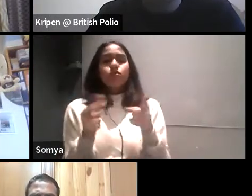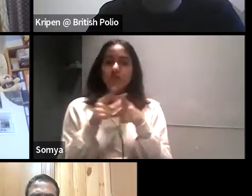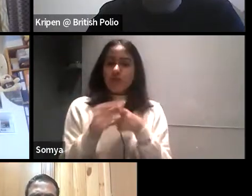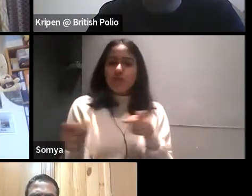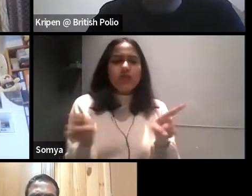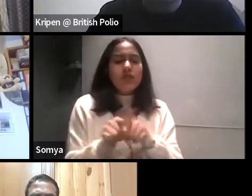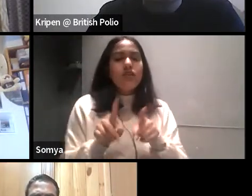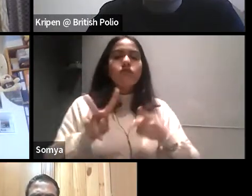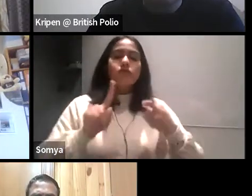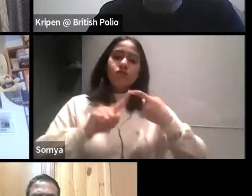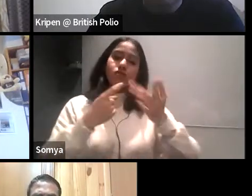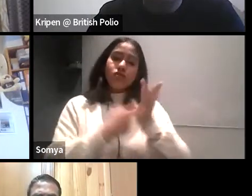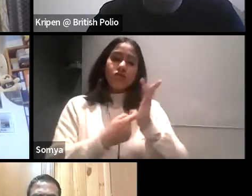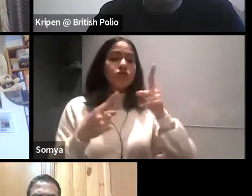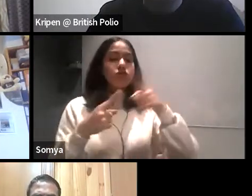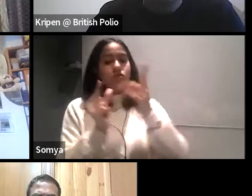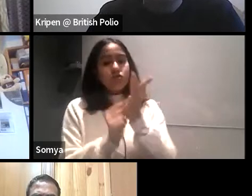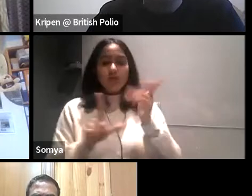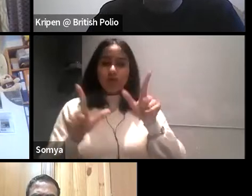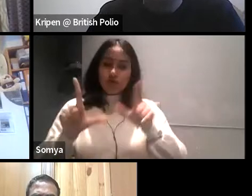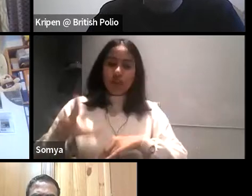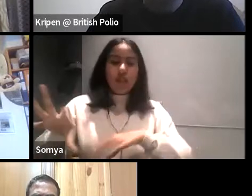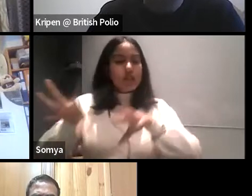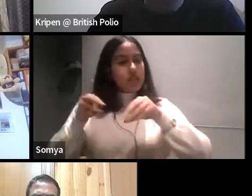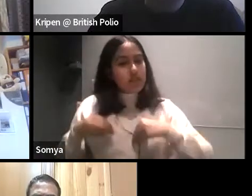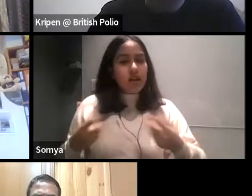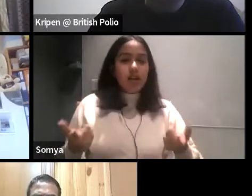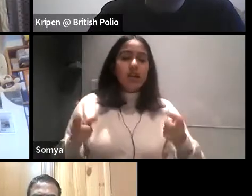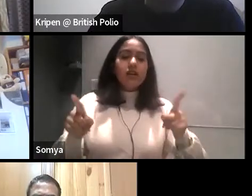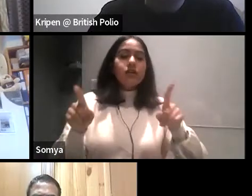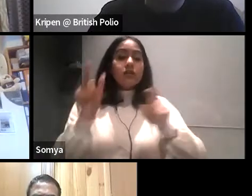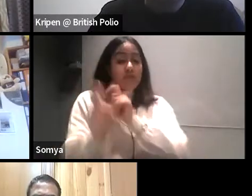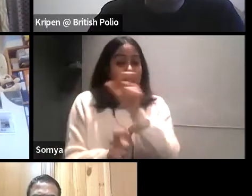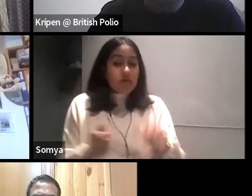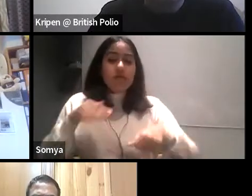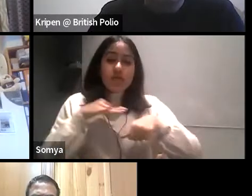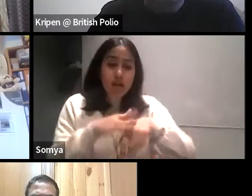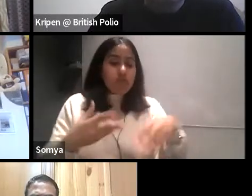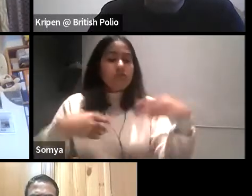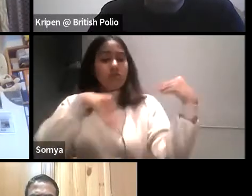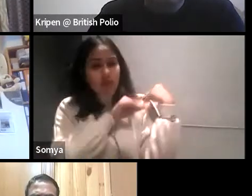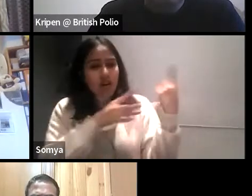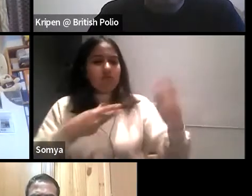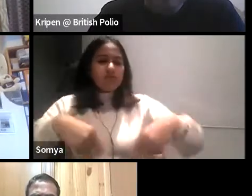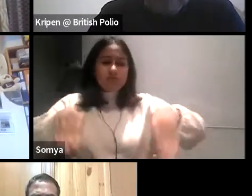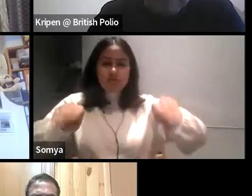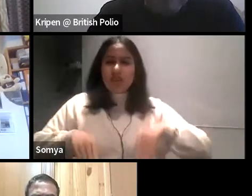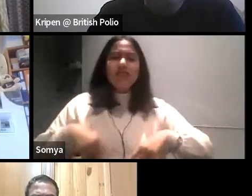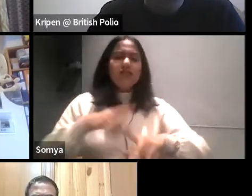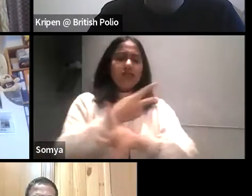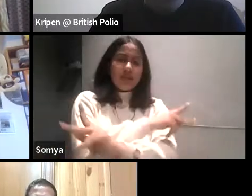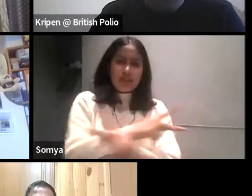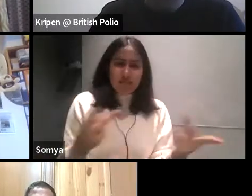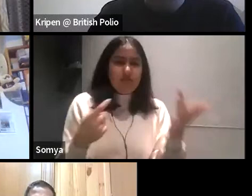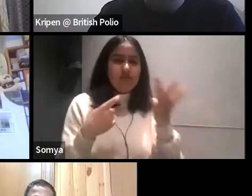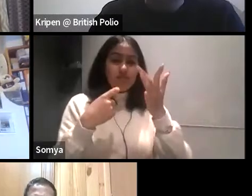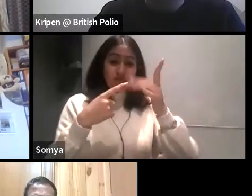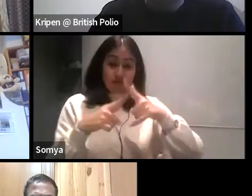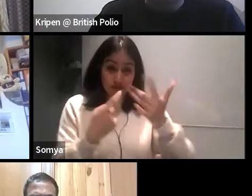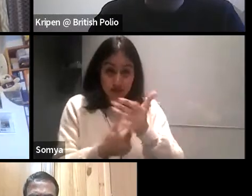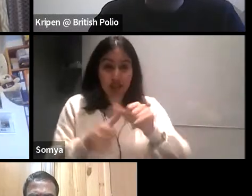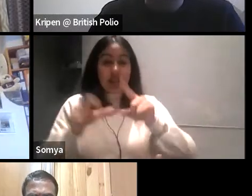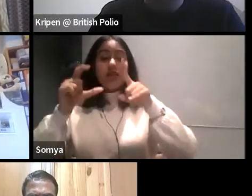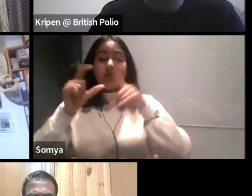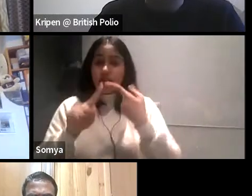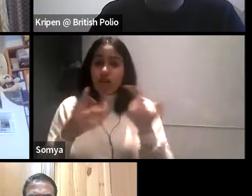means, let's adopt that and make people experience on that. So like sari weaving, carpet weaving, or any other trade, for example, or